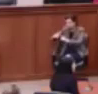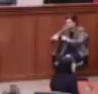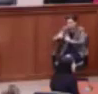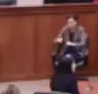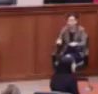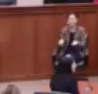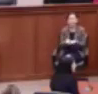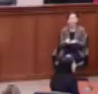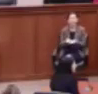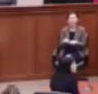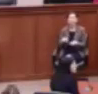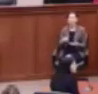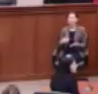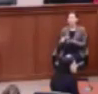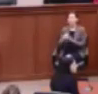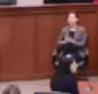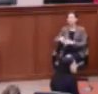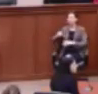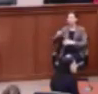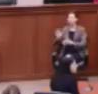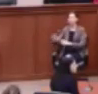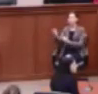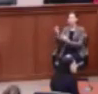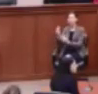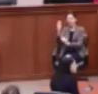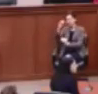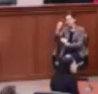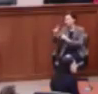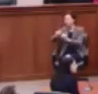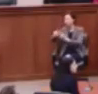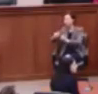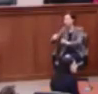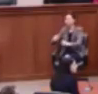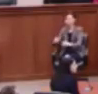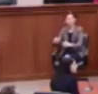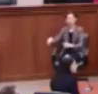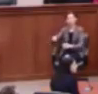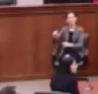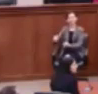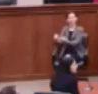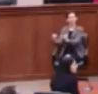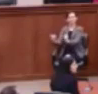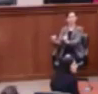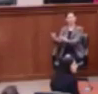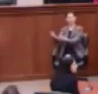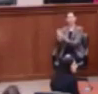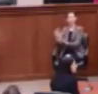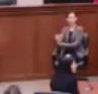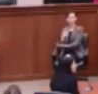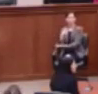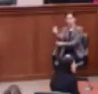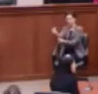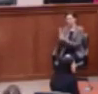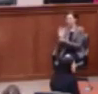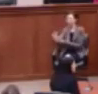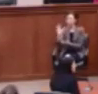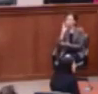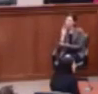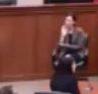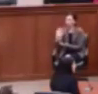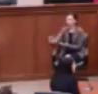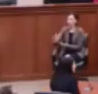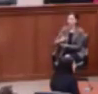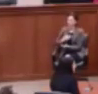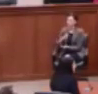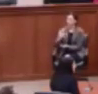the time to do student surveys to give the students a sense of agency and voice to be able to tell us what their experience has